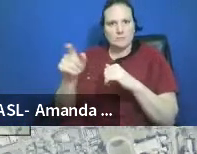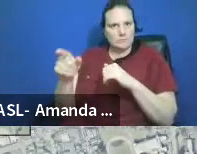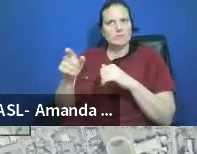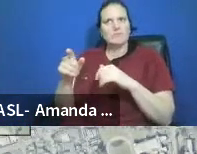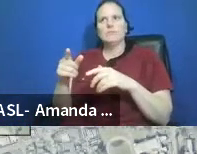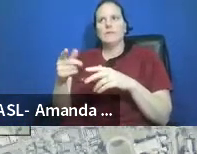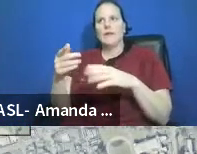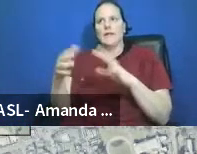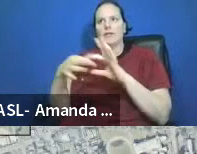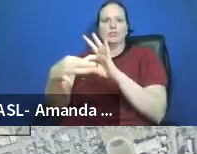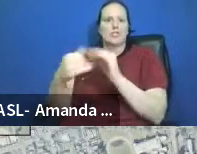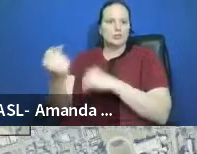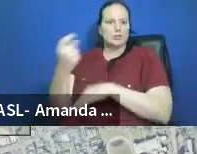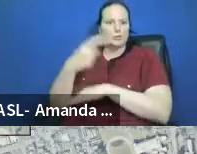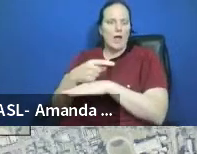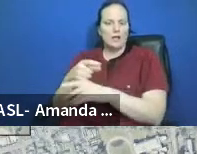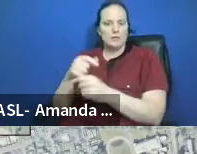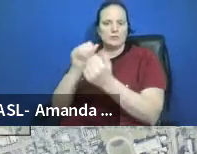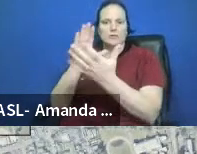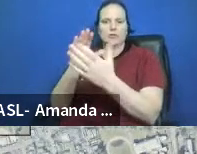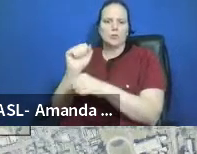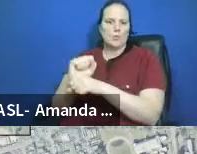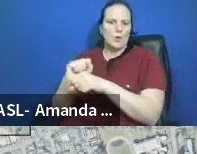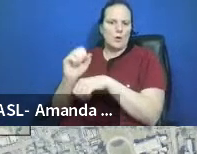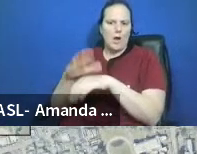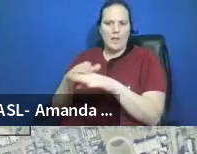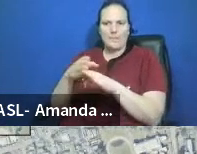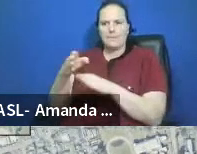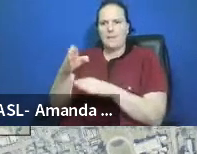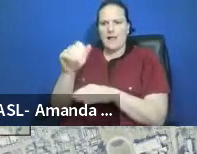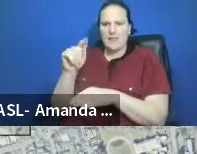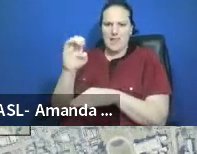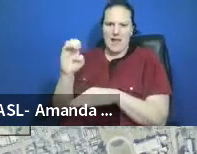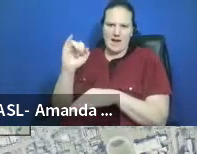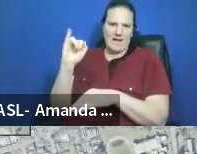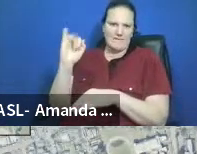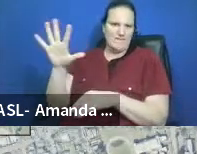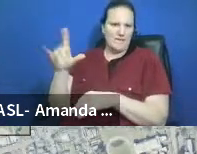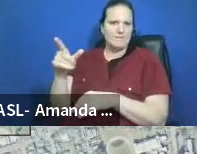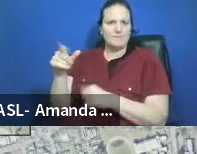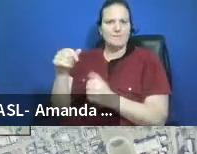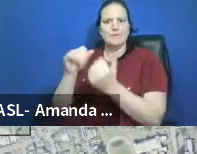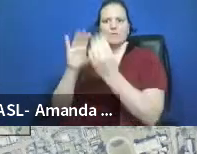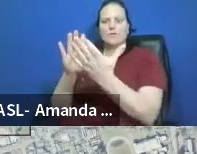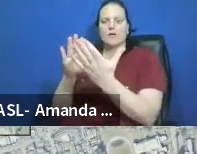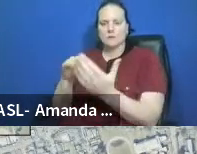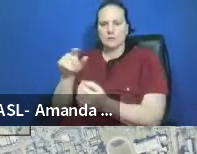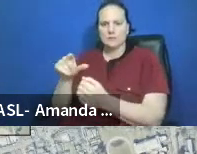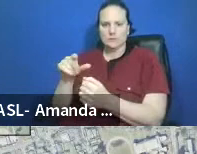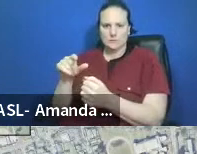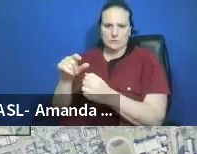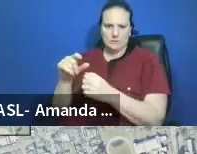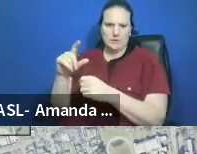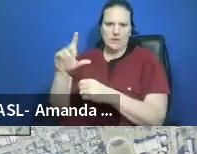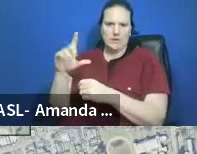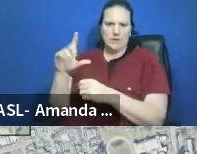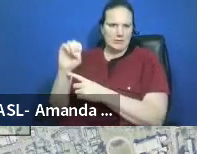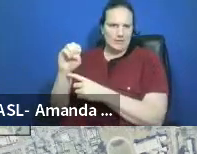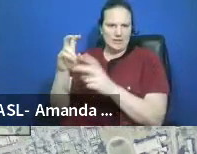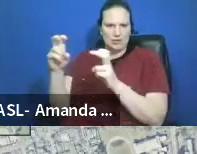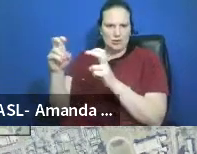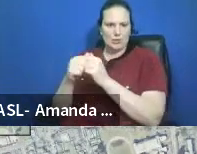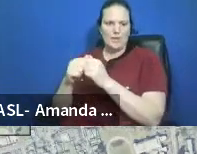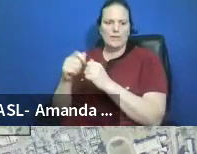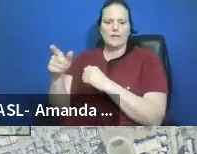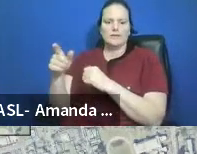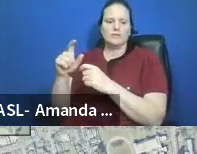addresses the work on the mainline I-5. It addresses some clearance issues with the